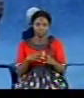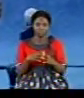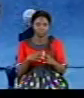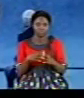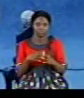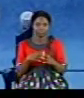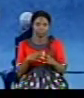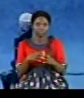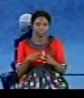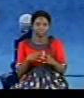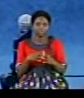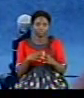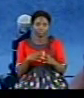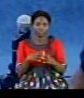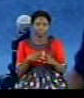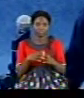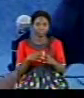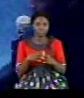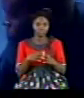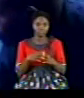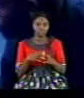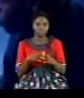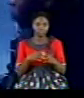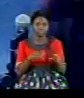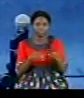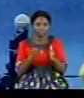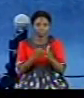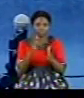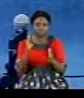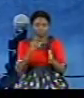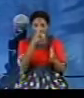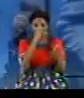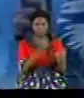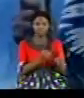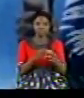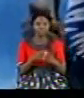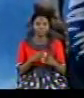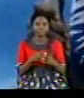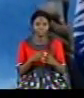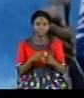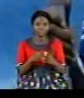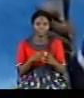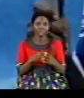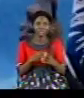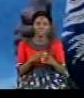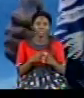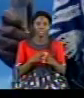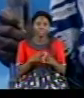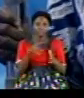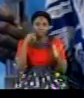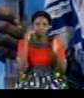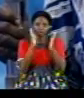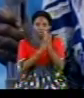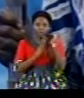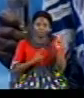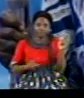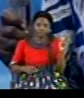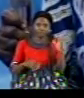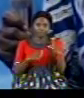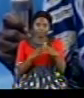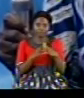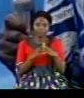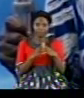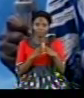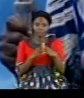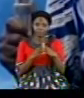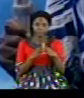Do it by faith, fast. God bless you. Praise the Lord.